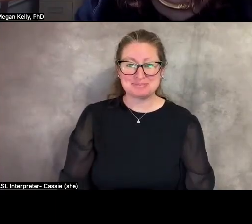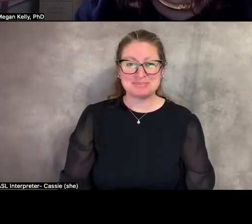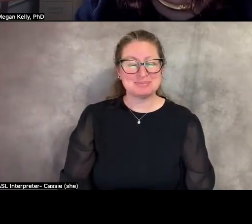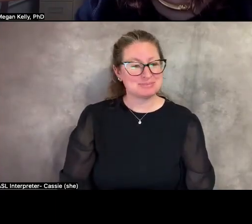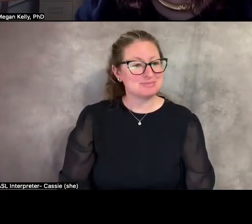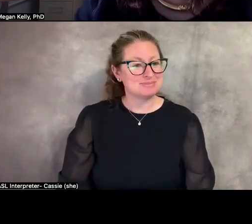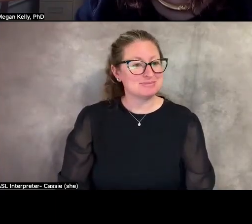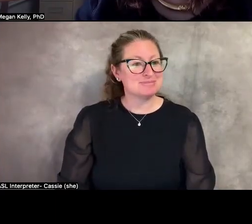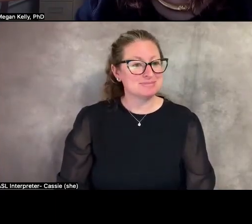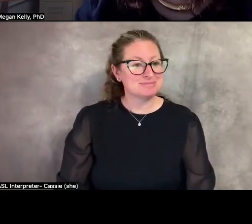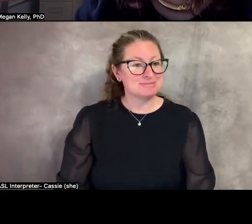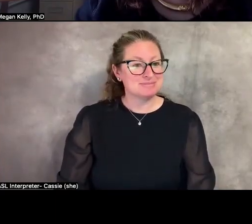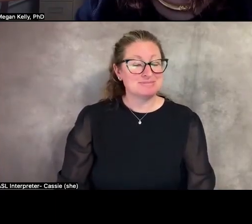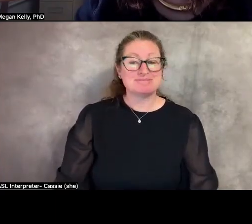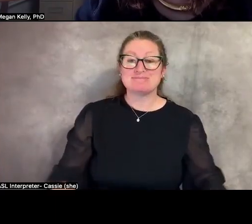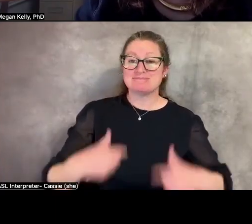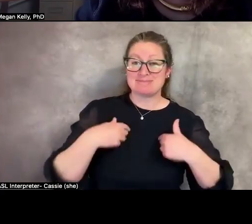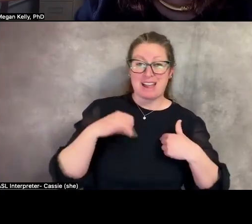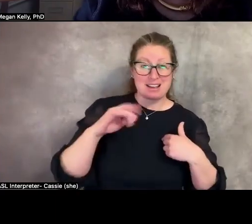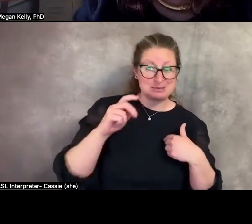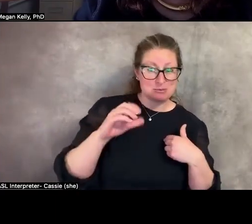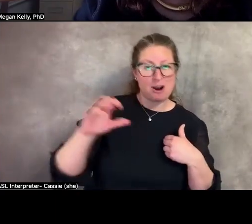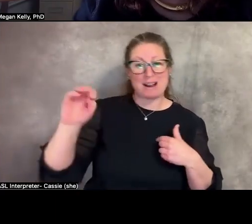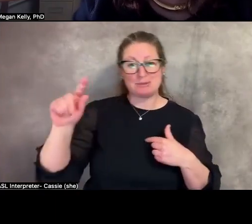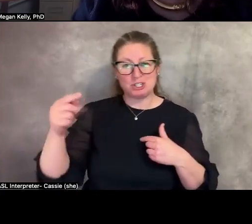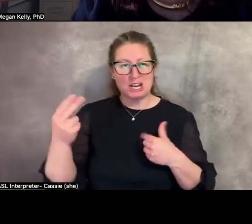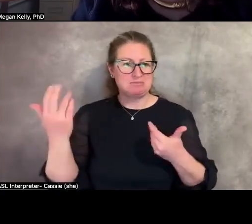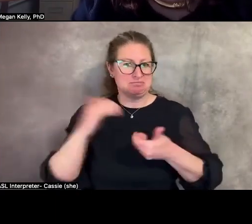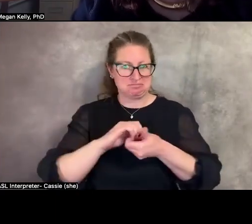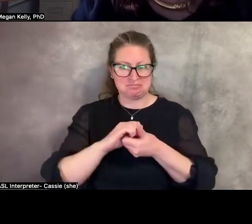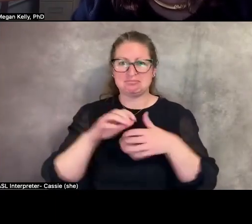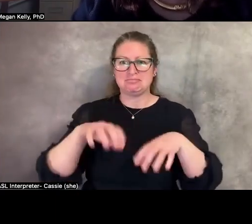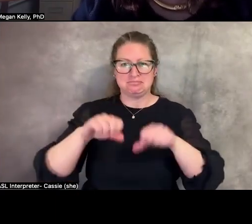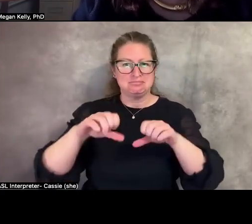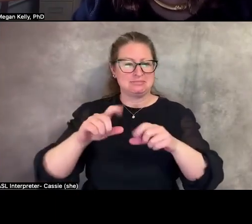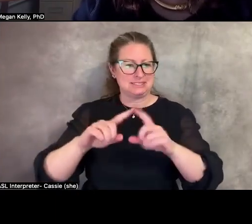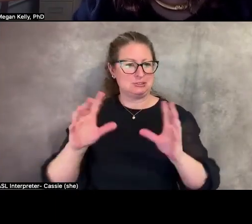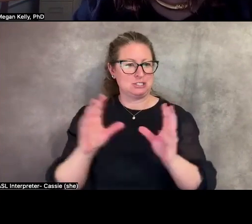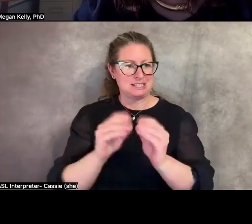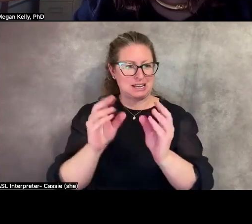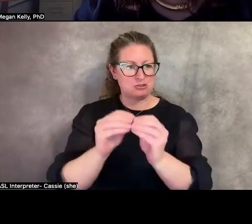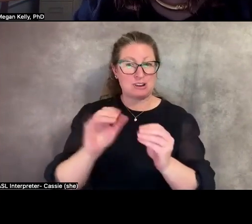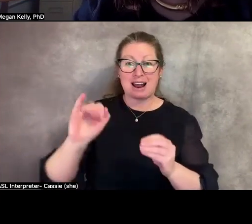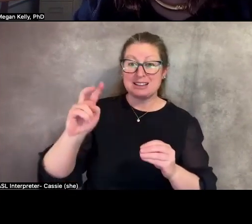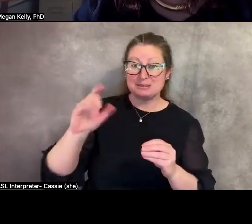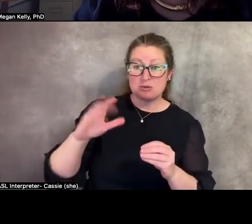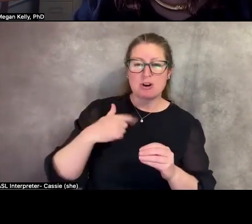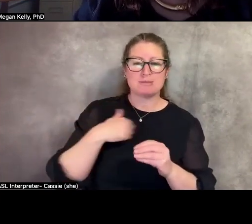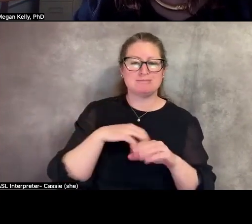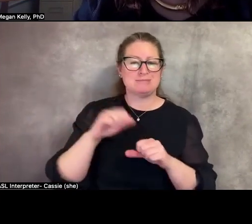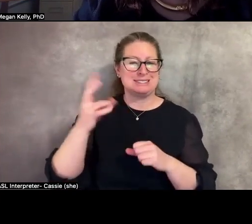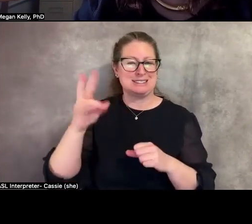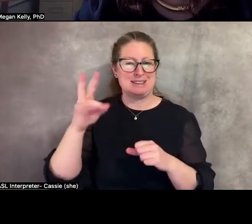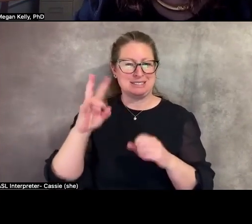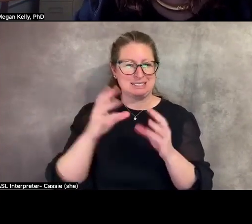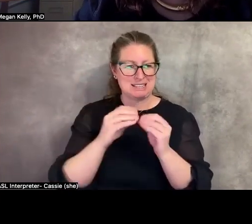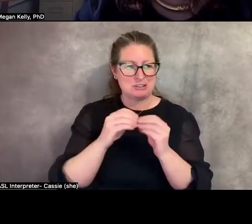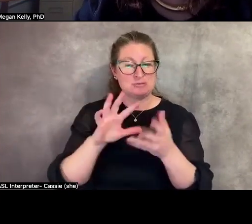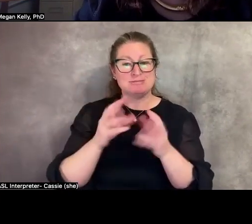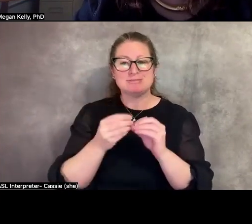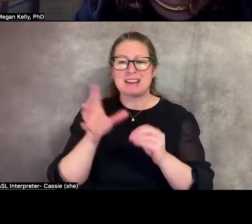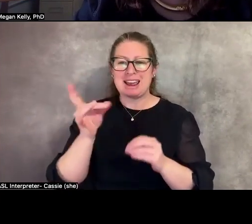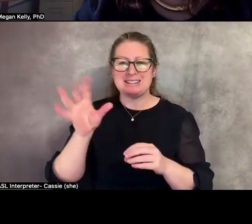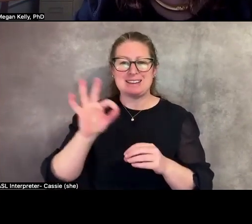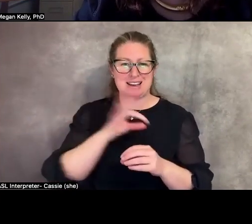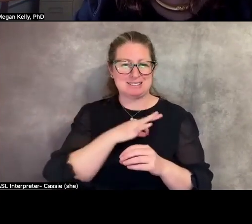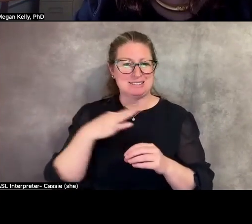So iSPARC and MGH partnered to conduct these sessions. iSPARC conducted 17 sessions with 89 staff at the